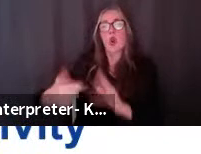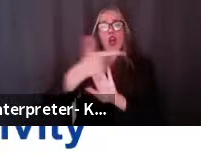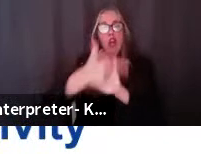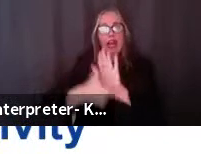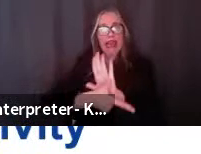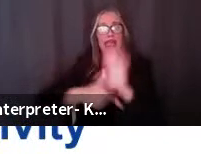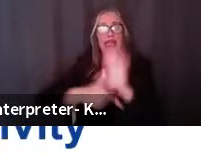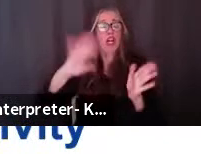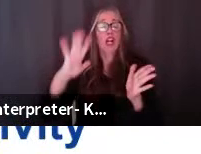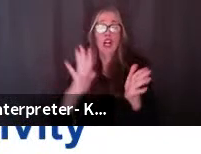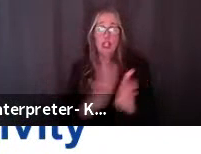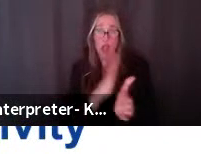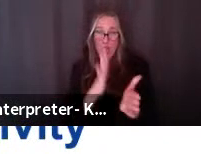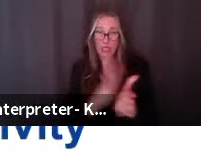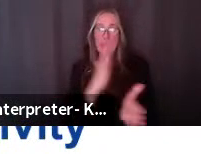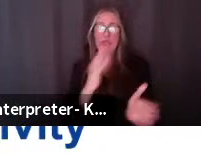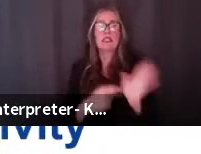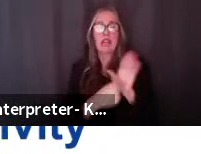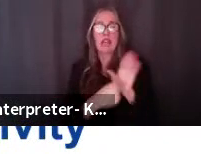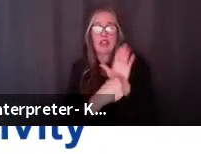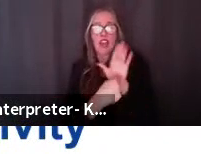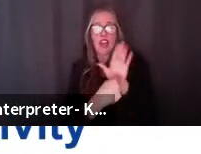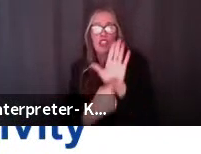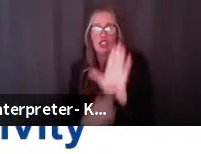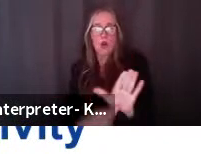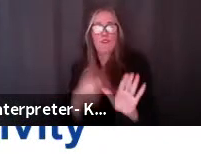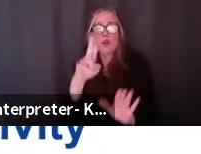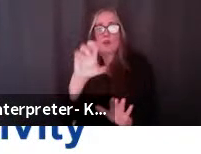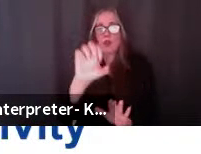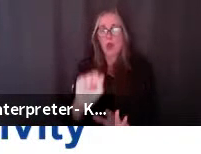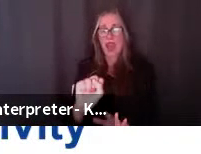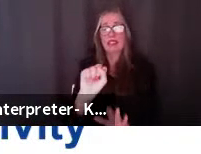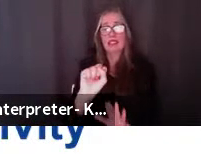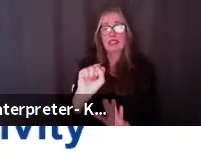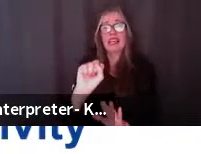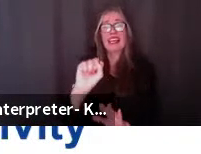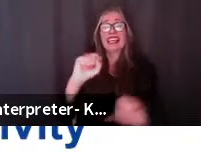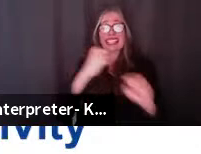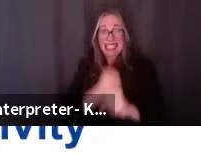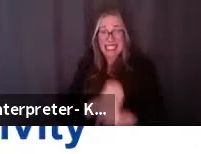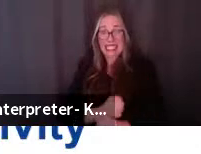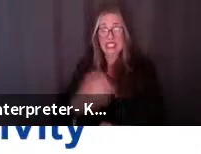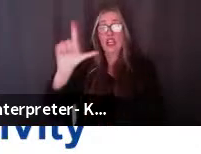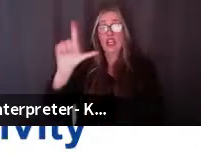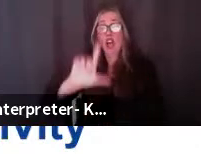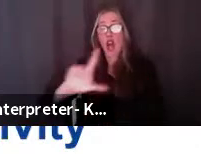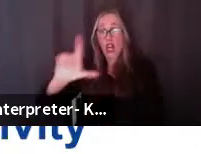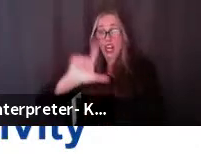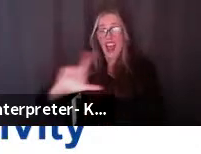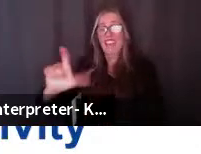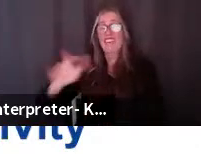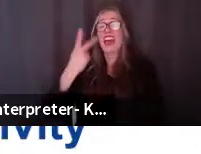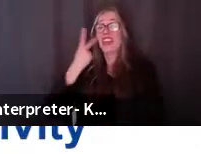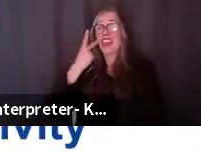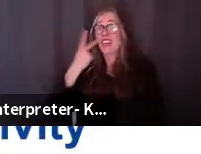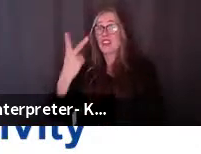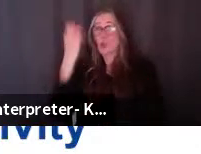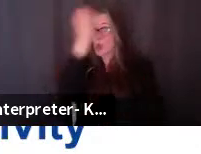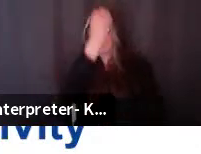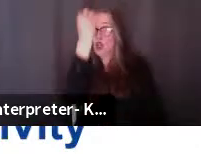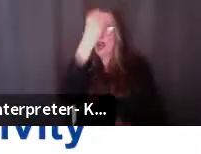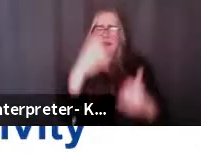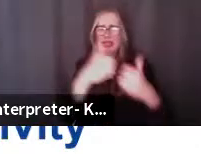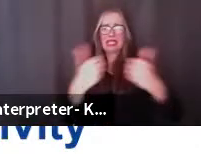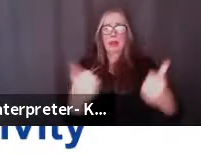classification this is from the u.s census statistical archives where they have stratified europe into four different regions with